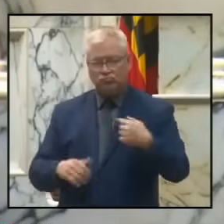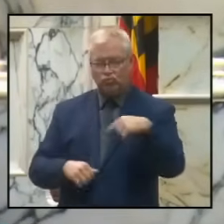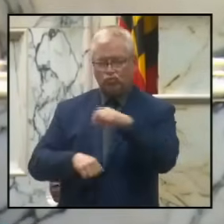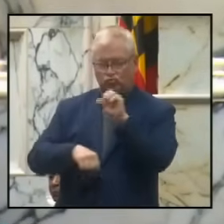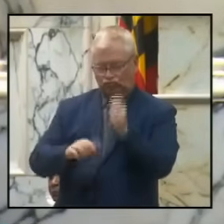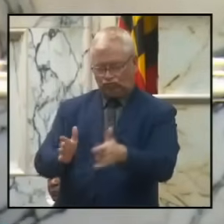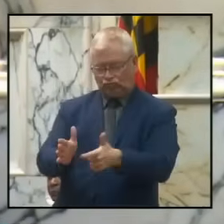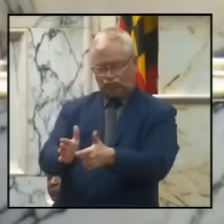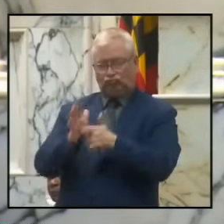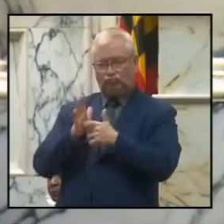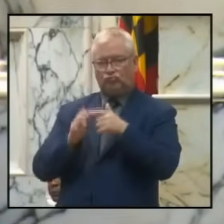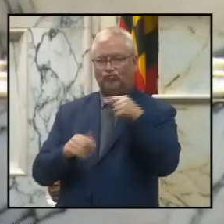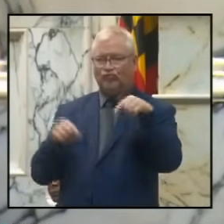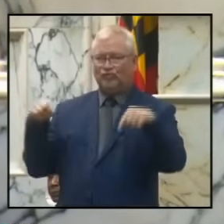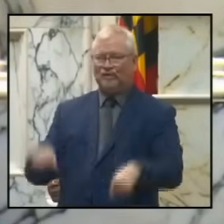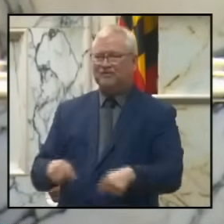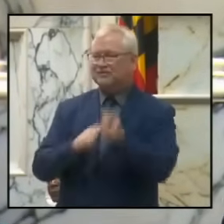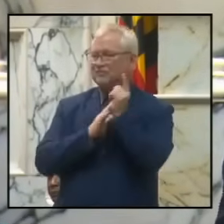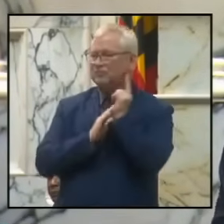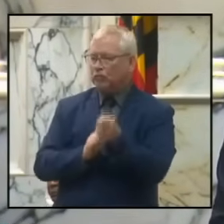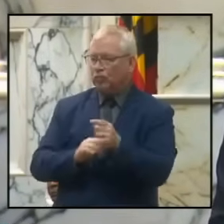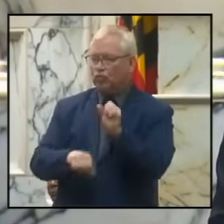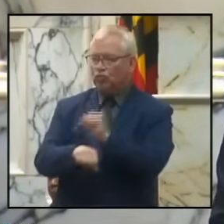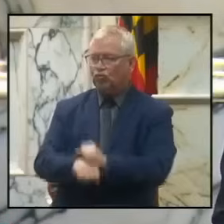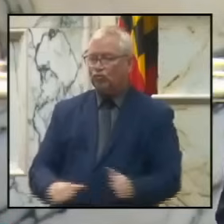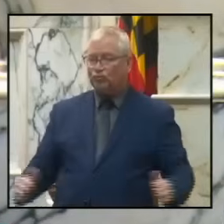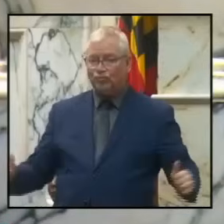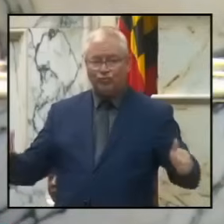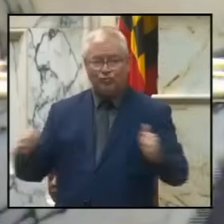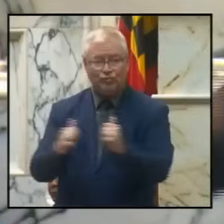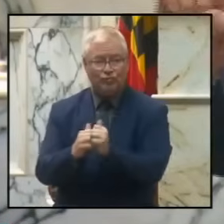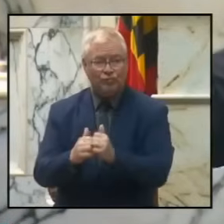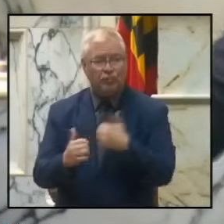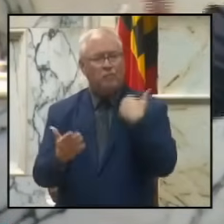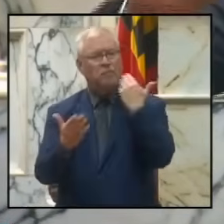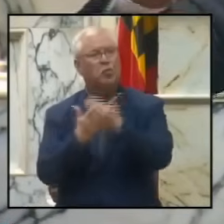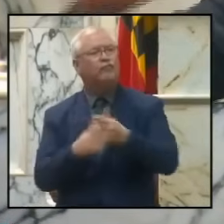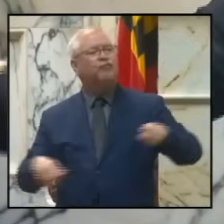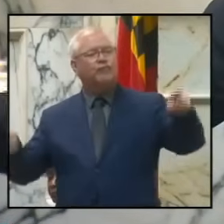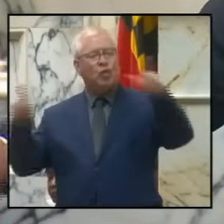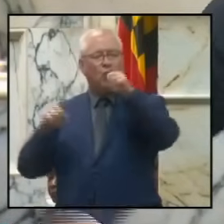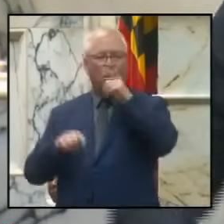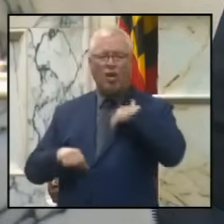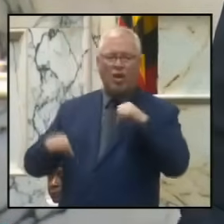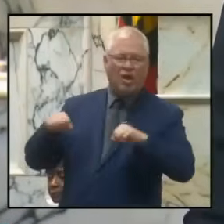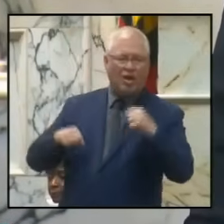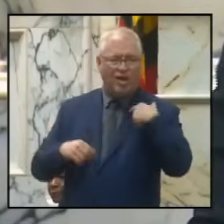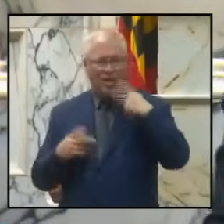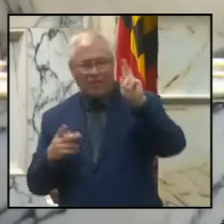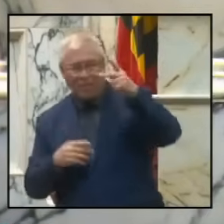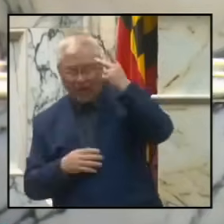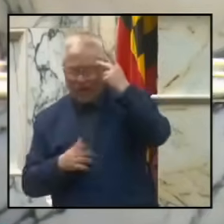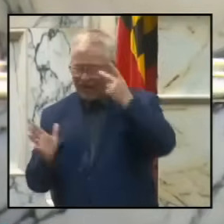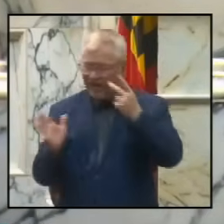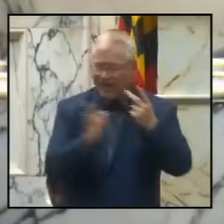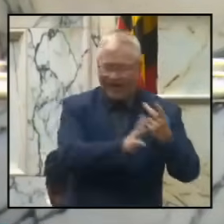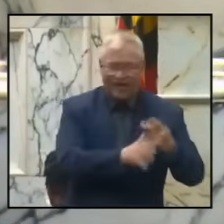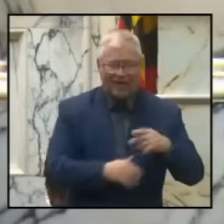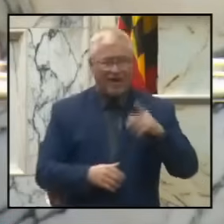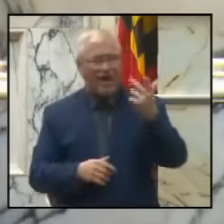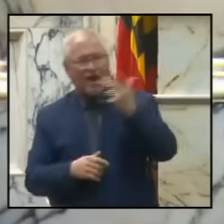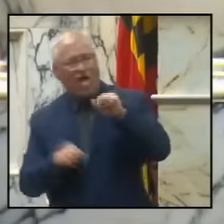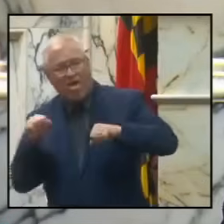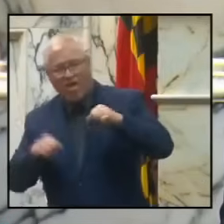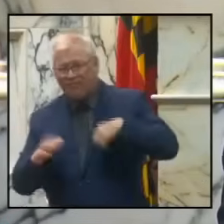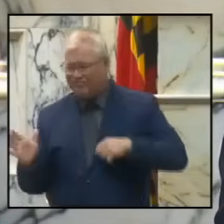this moment. Let's prove the skeptics wrong. Let's put the politics to the side. Let's answer this crisis with courage.